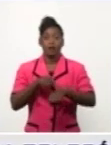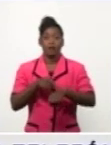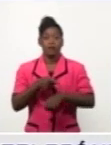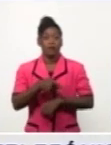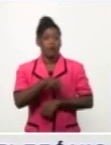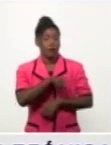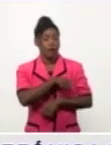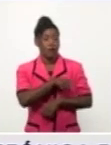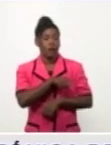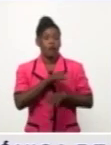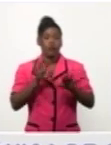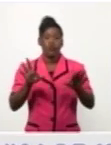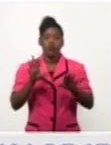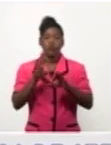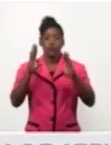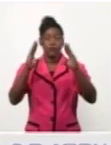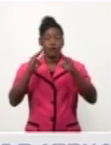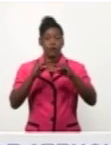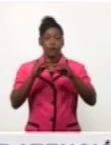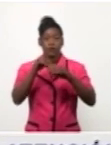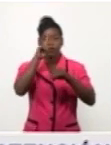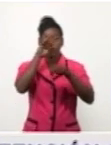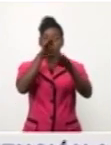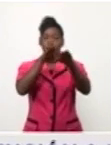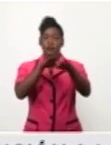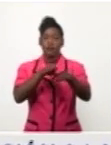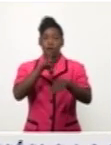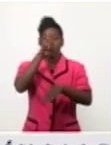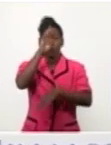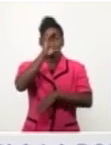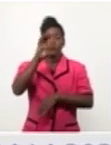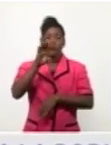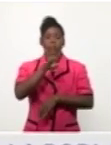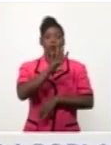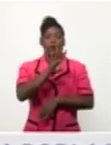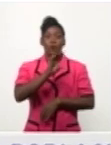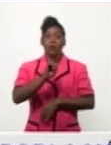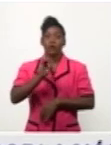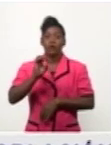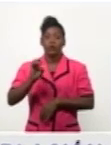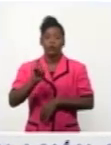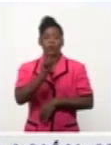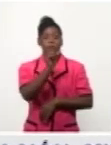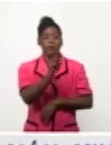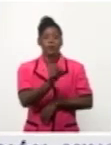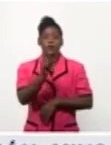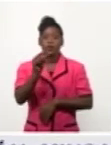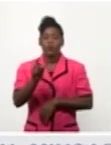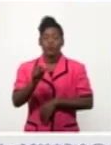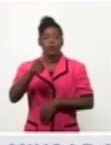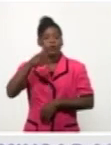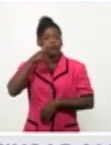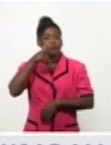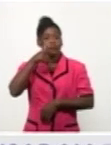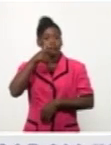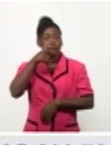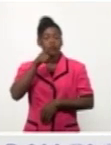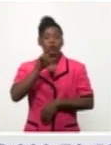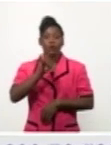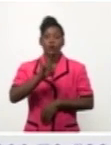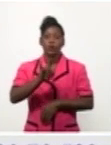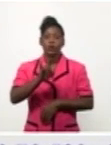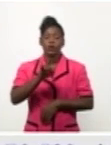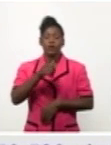As of 12 midnight, 400 patients were admitted to the country's hospitals, 9 in